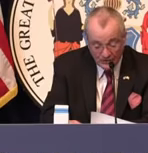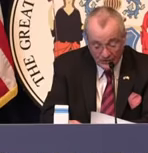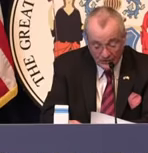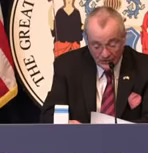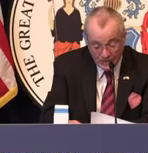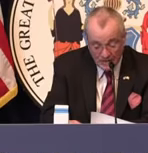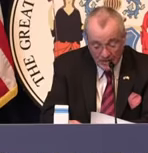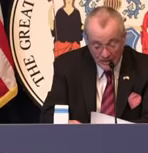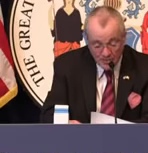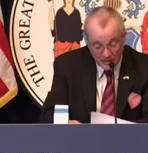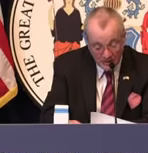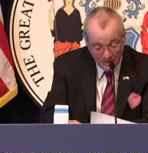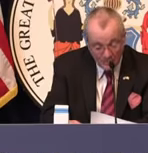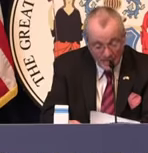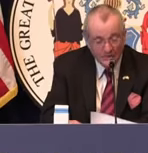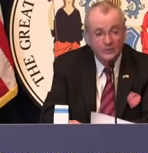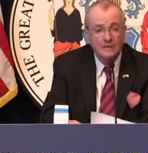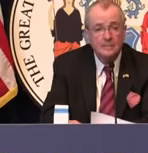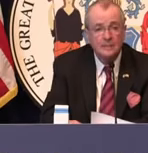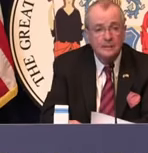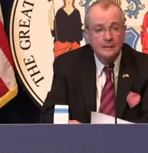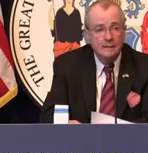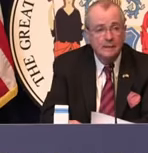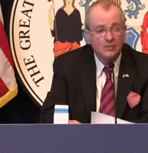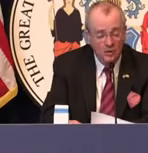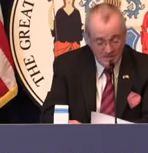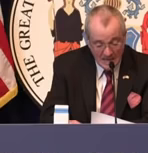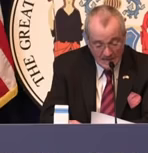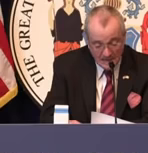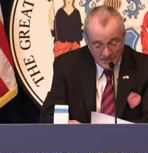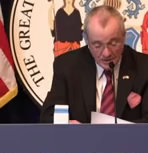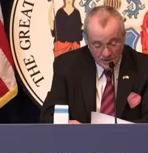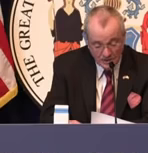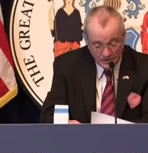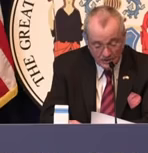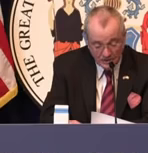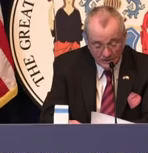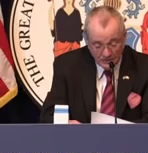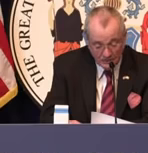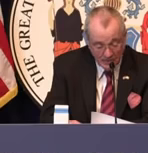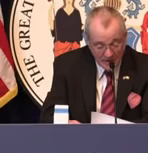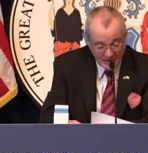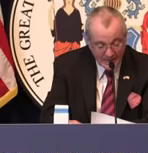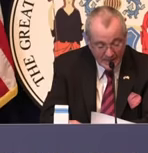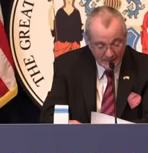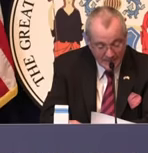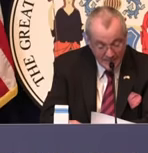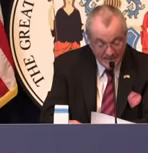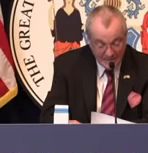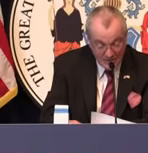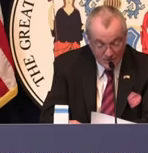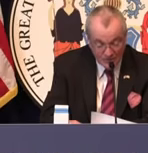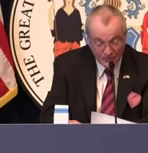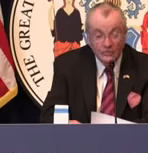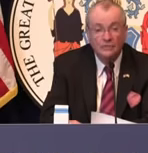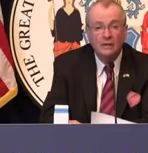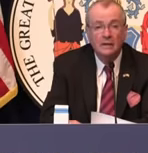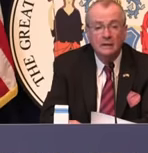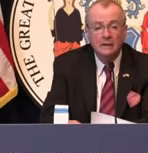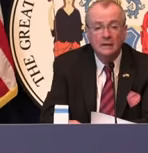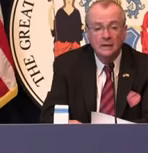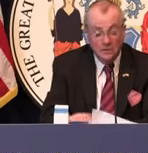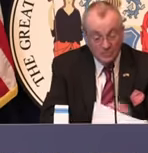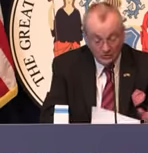Cindy is a 30-year expert in health policy and the former deputy commissioner at the Centers for Medicare and Medicaid